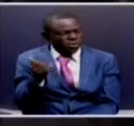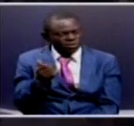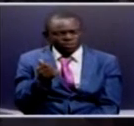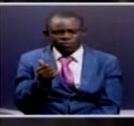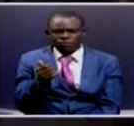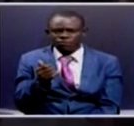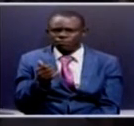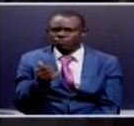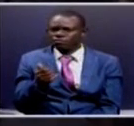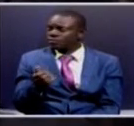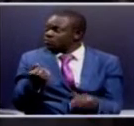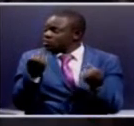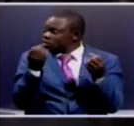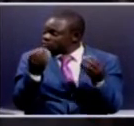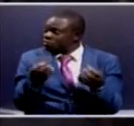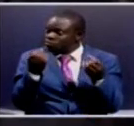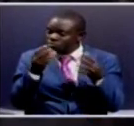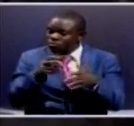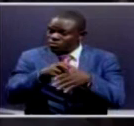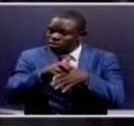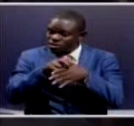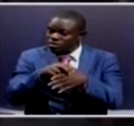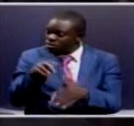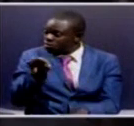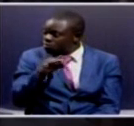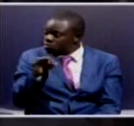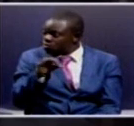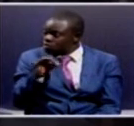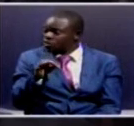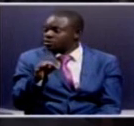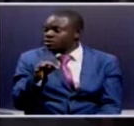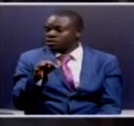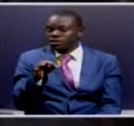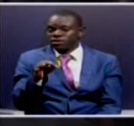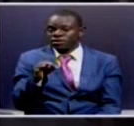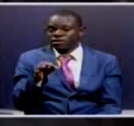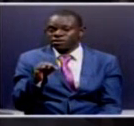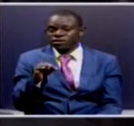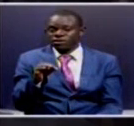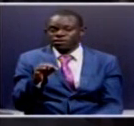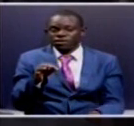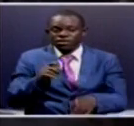on the church to chair, it was not a concern? Why was that not a concern?